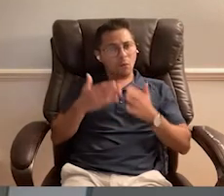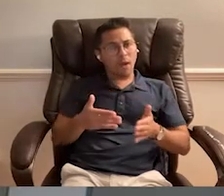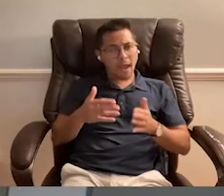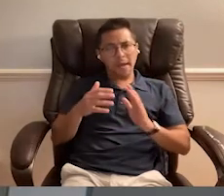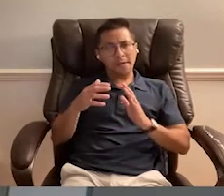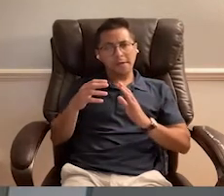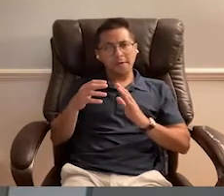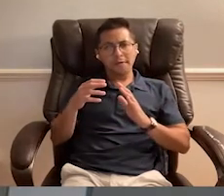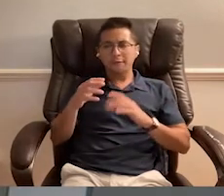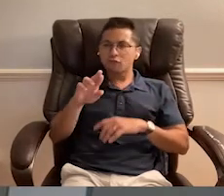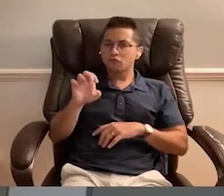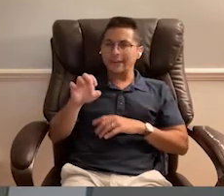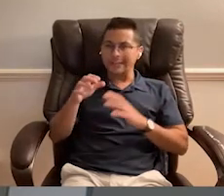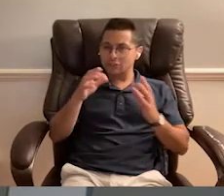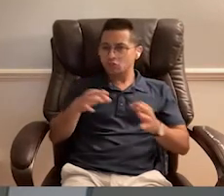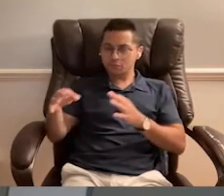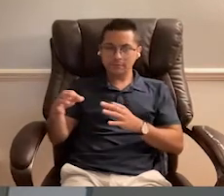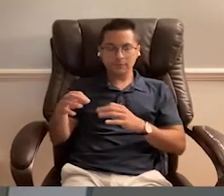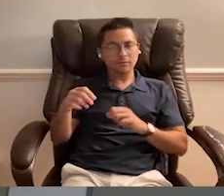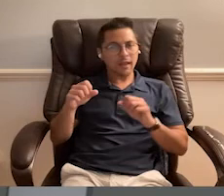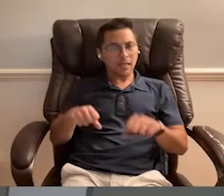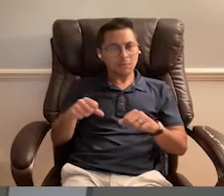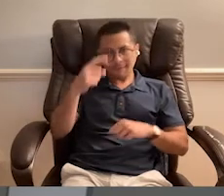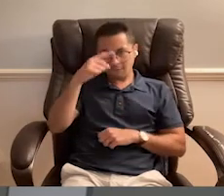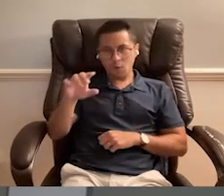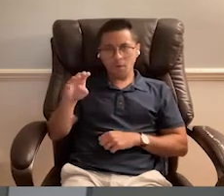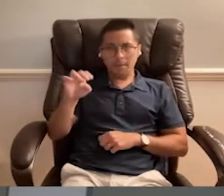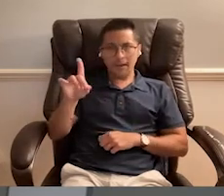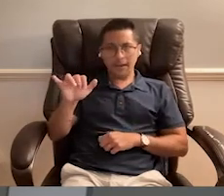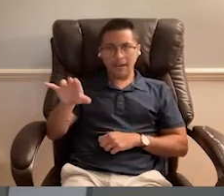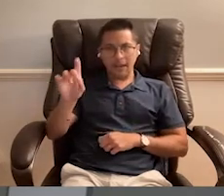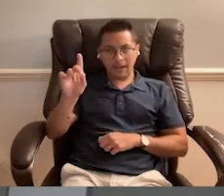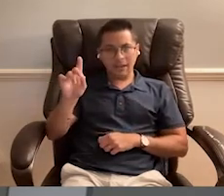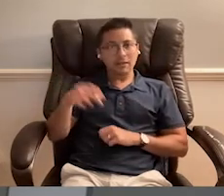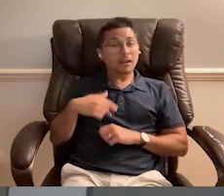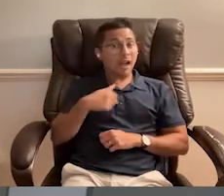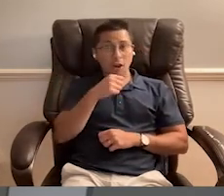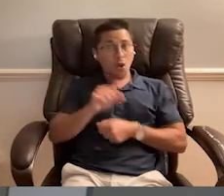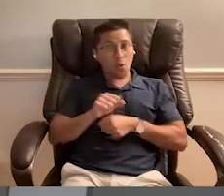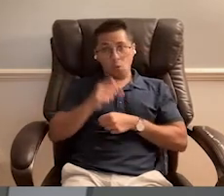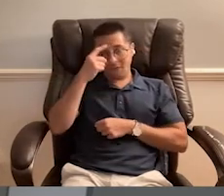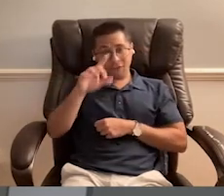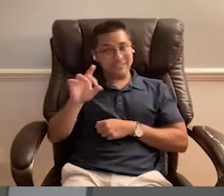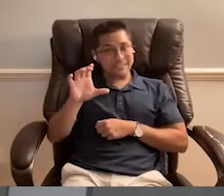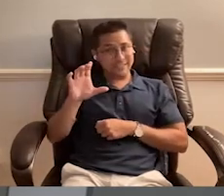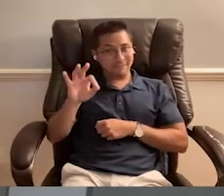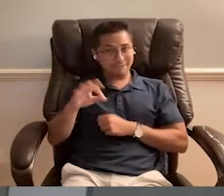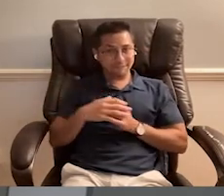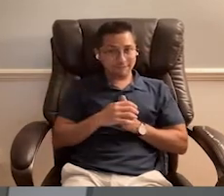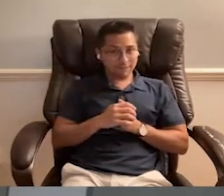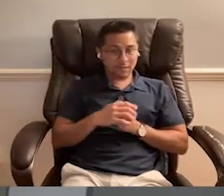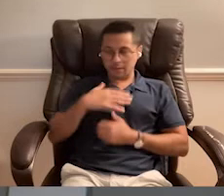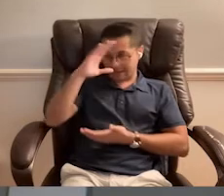I believe there is a way, a period of redetermination, of eligibility redetermination for Medicaid, because